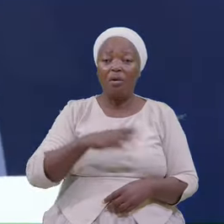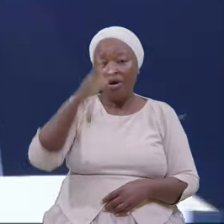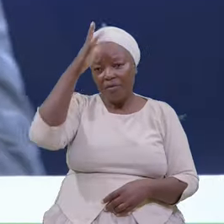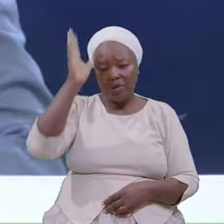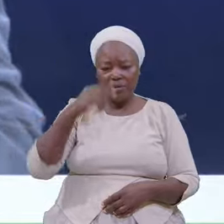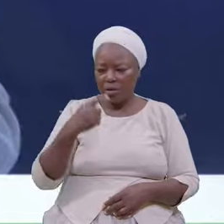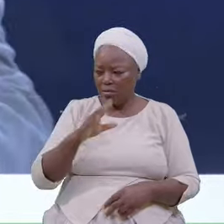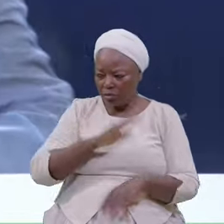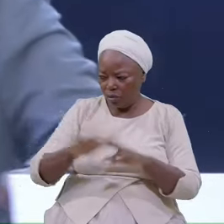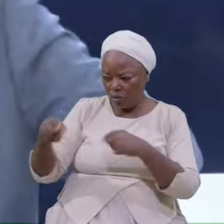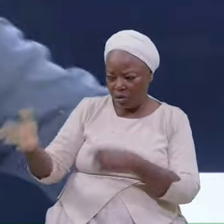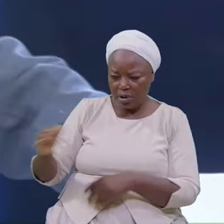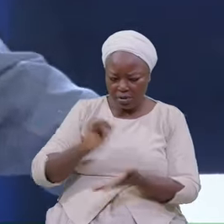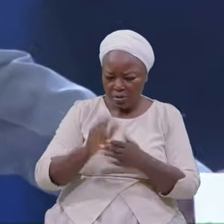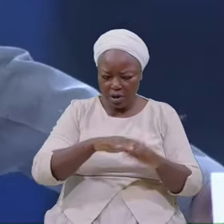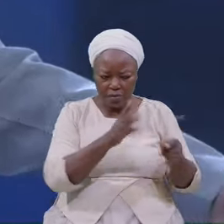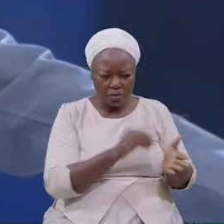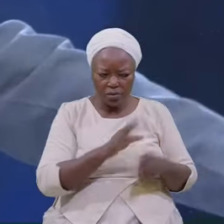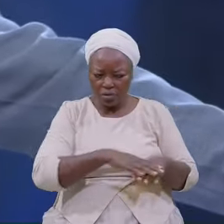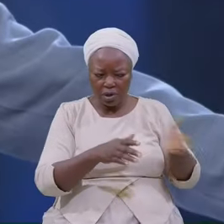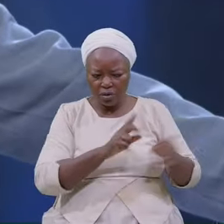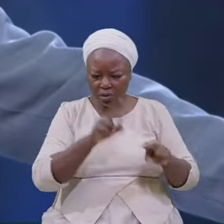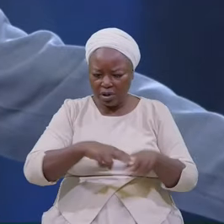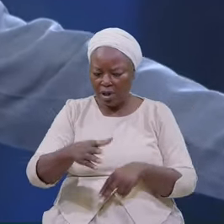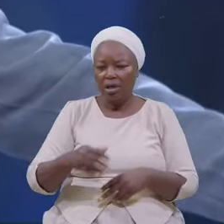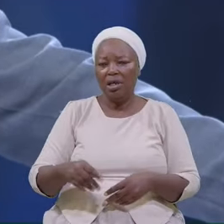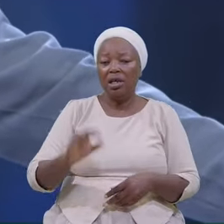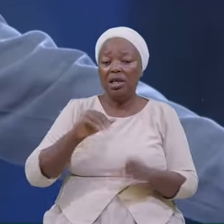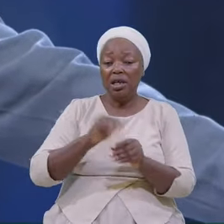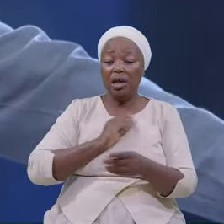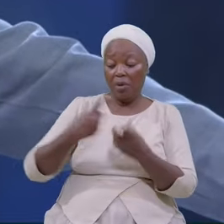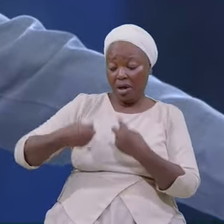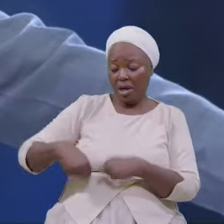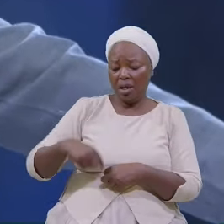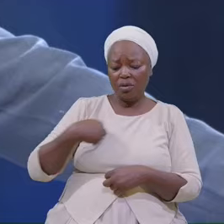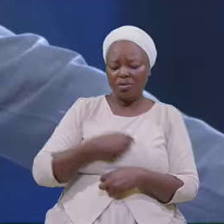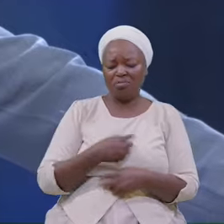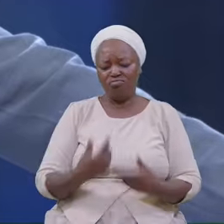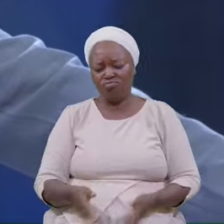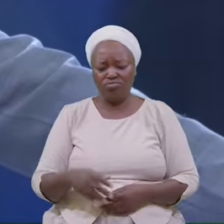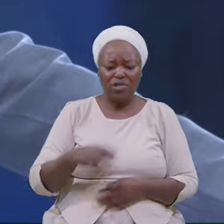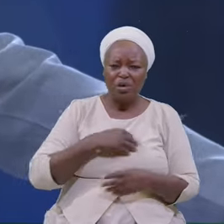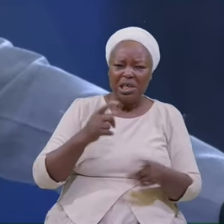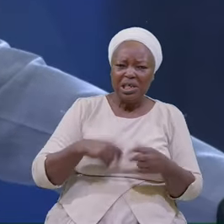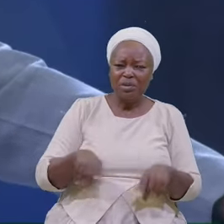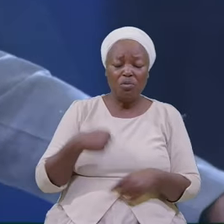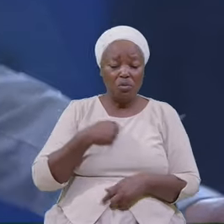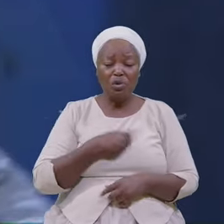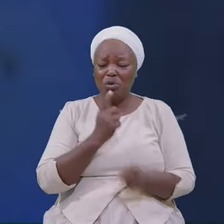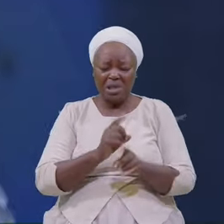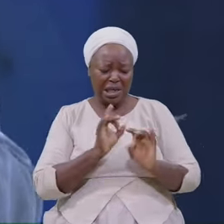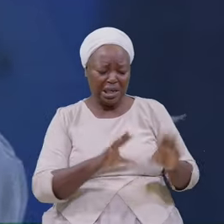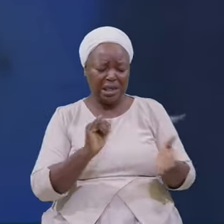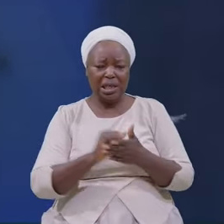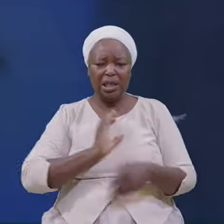go this way, don't have your way, don't go there. In our heart, we didn't honor him, we hated him. Papa, il faut